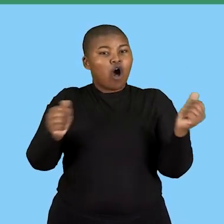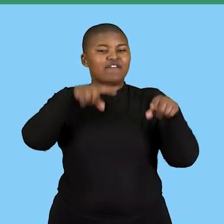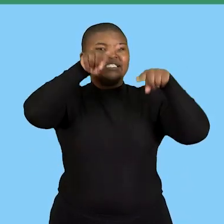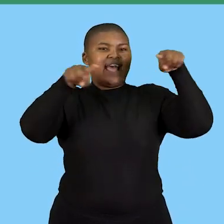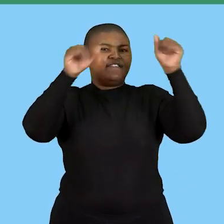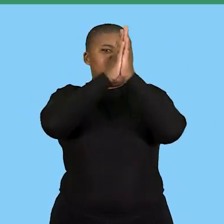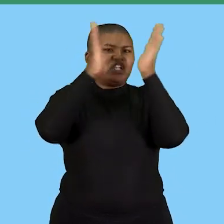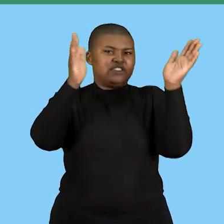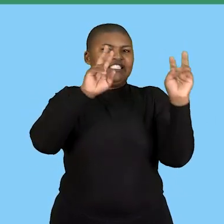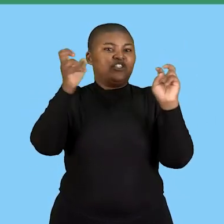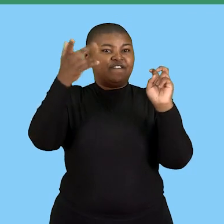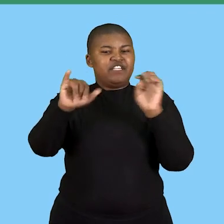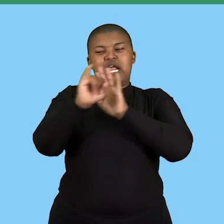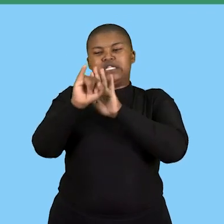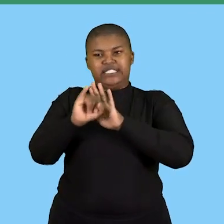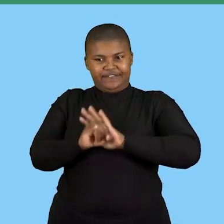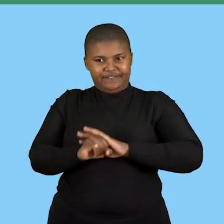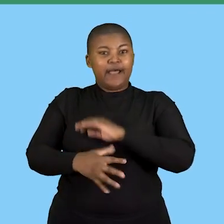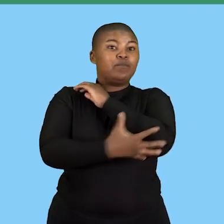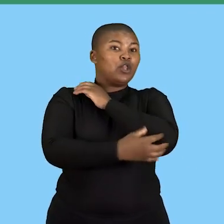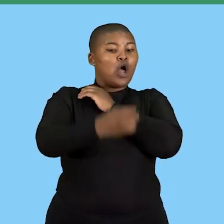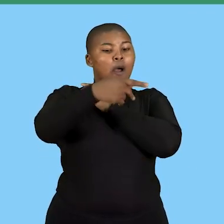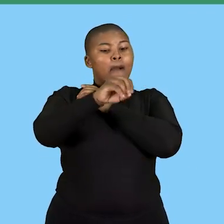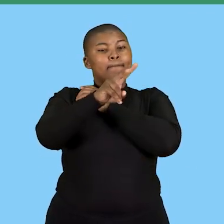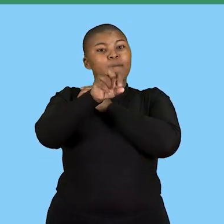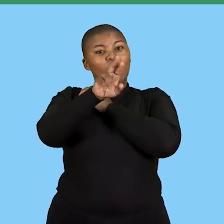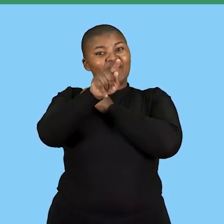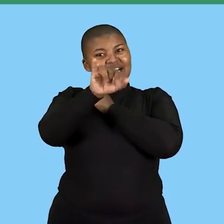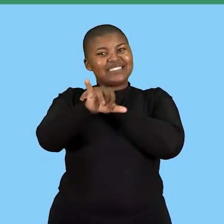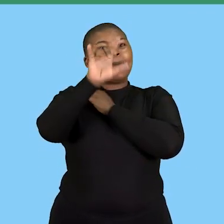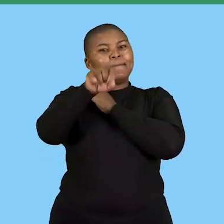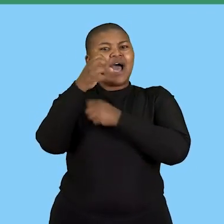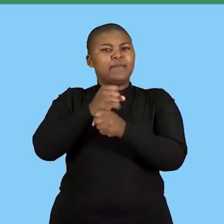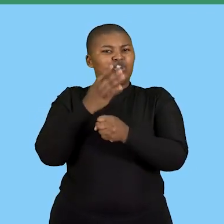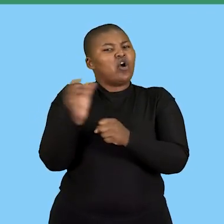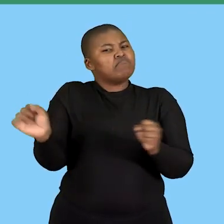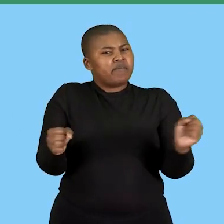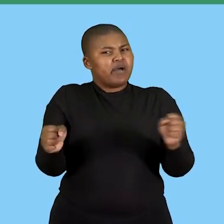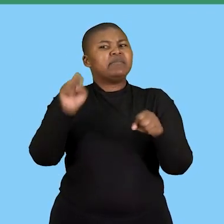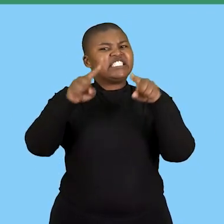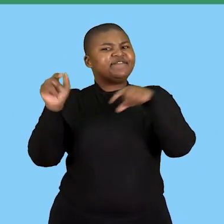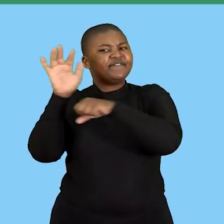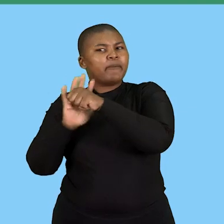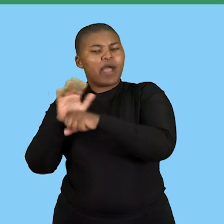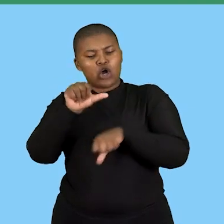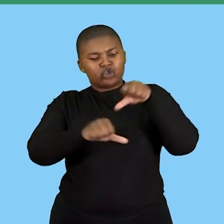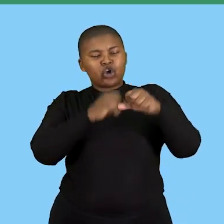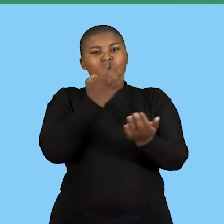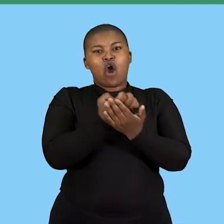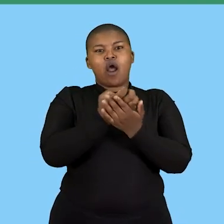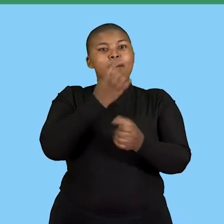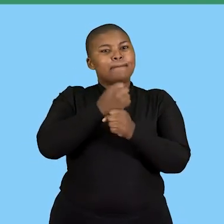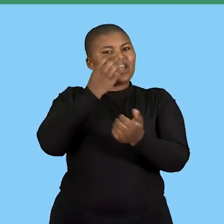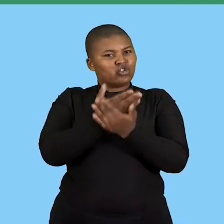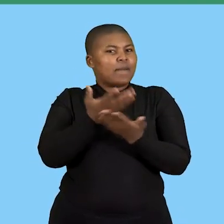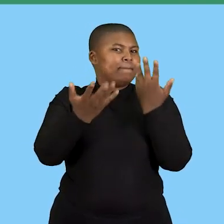be expected to deal with each issue. We have poverty. The business should employ people from different socio-economic backgrounds and status so that